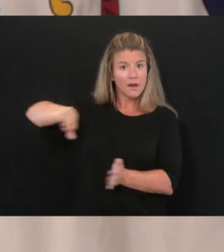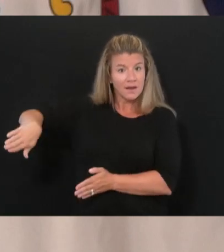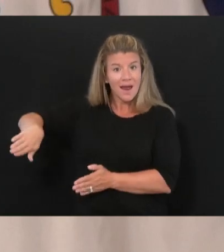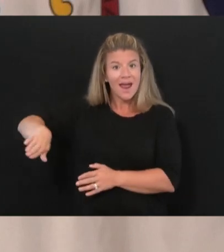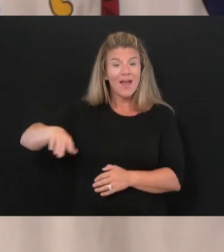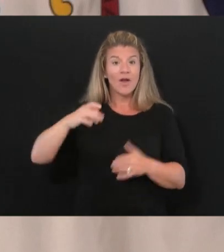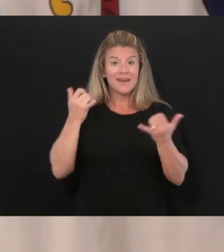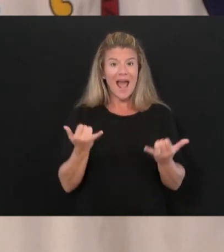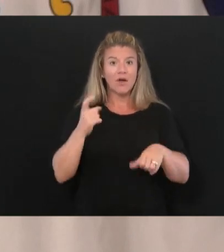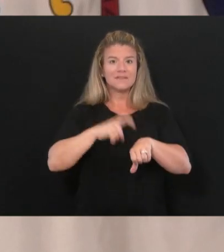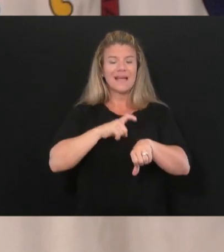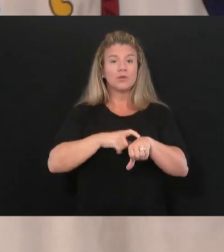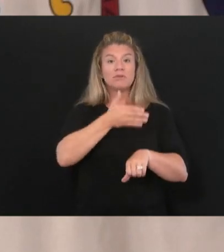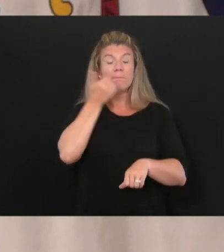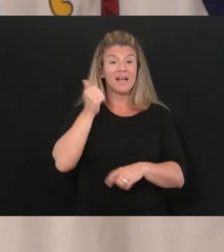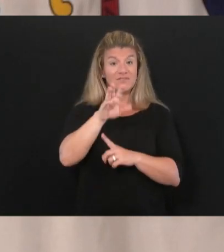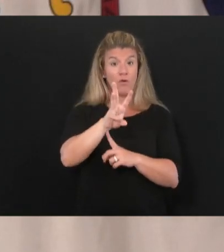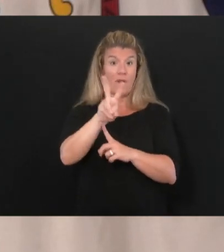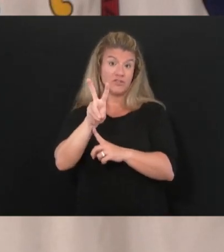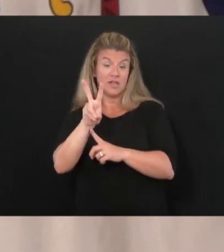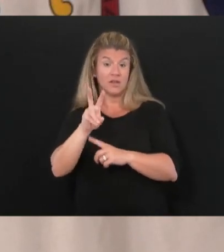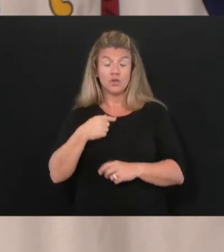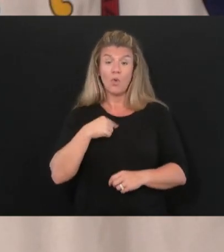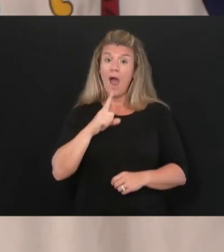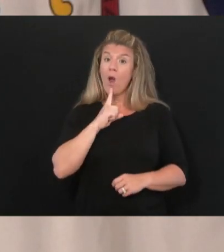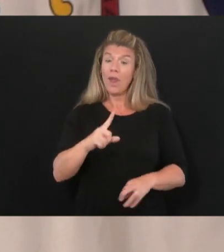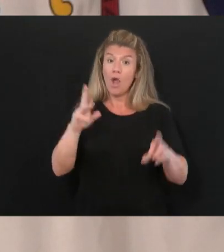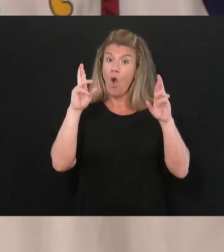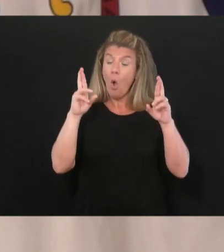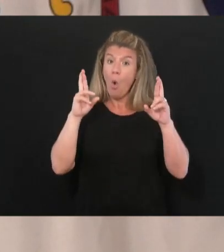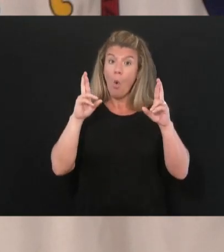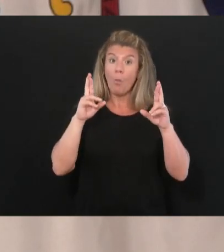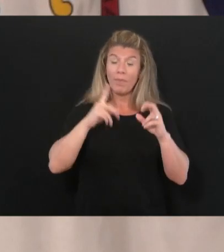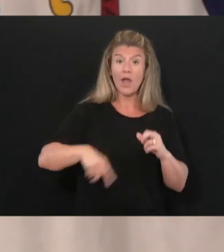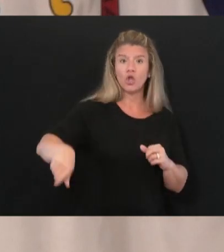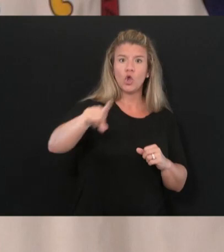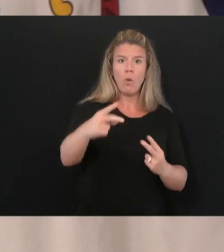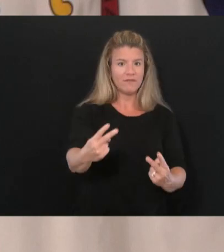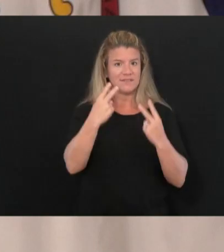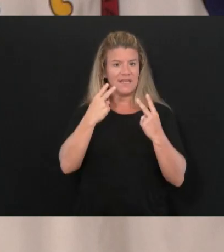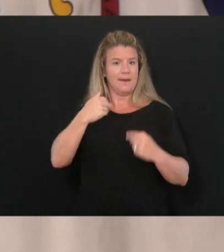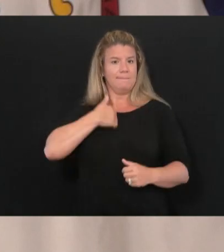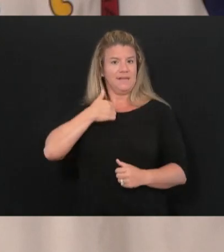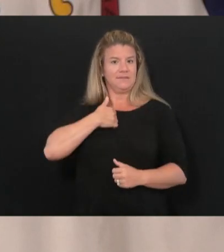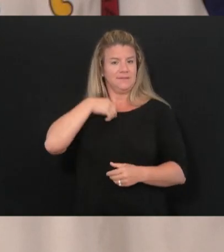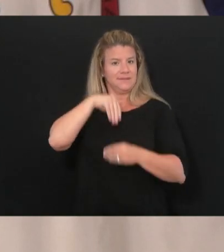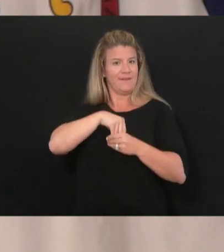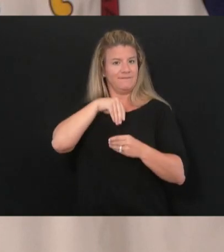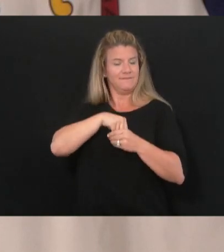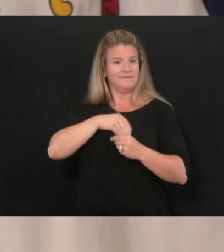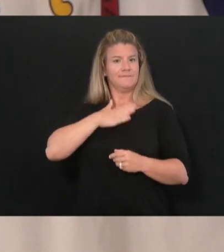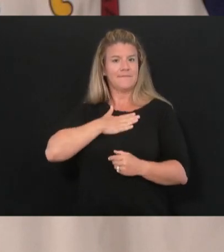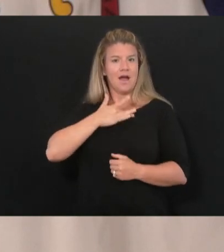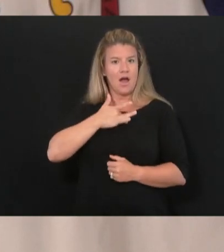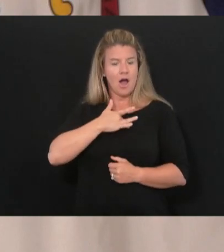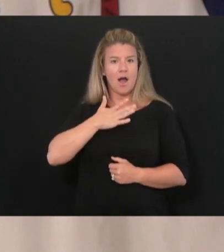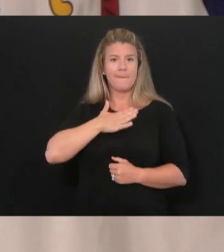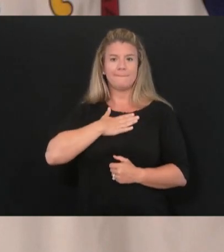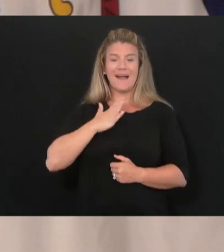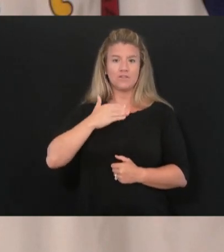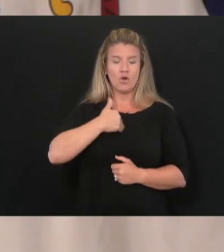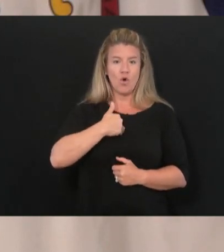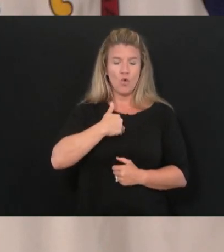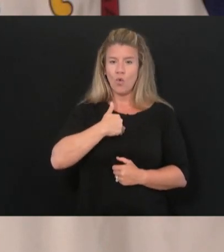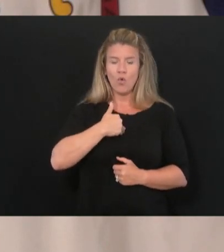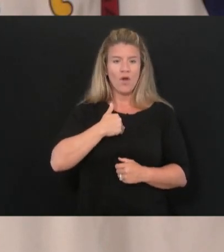West Virginia. So I hope to goodness, that the people have seen my soul, seen my heart. This is